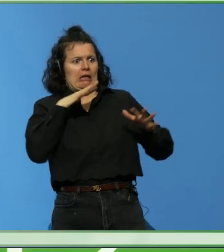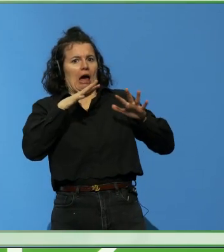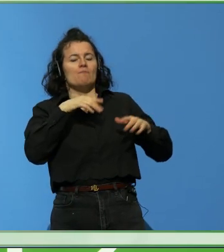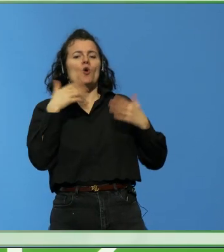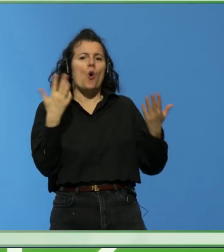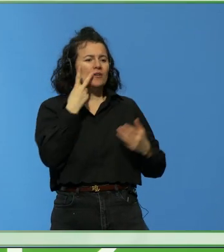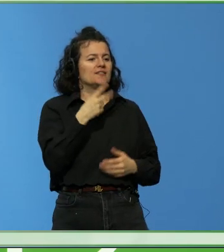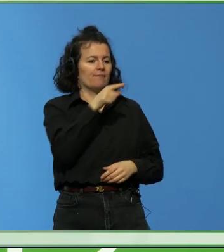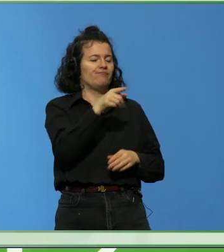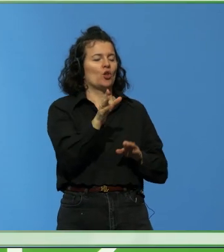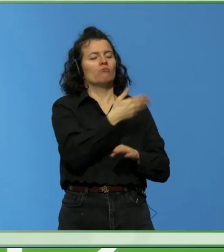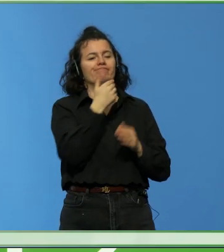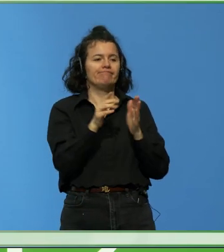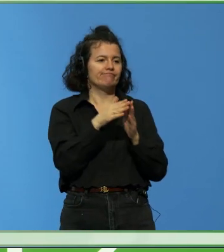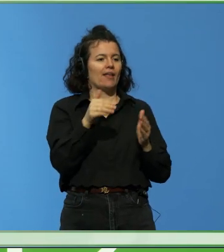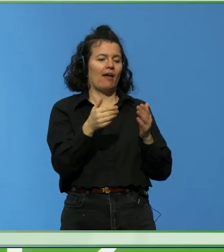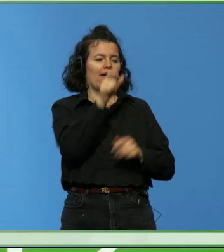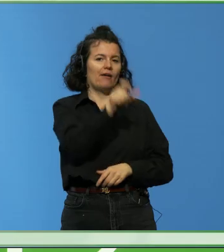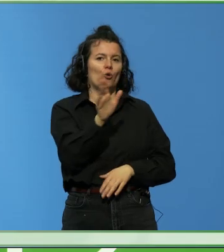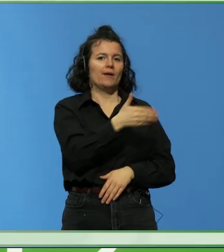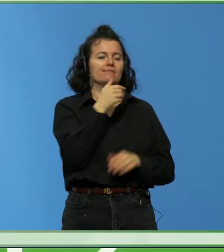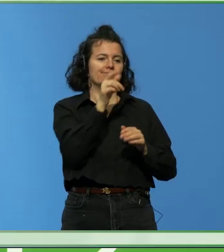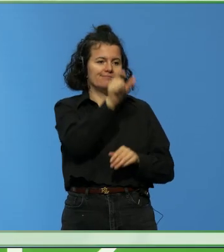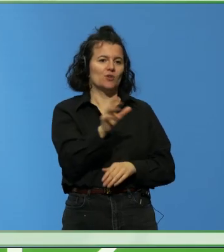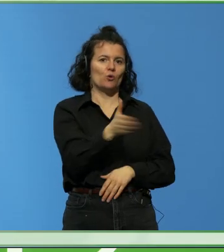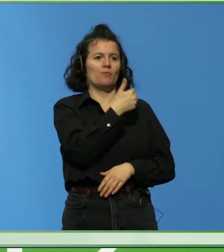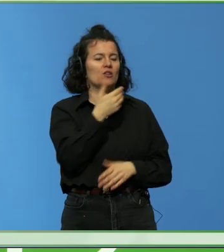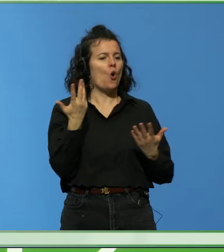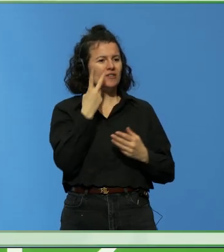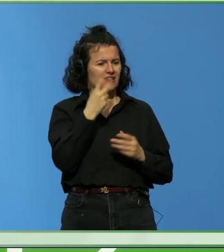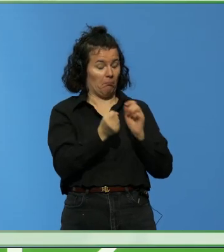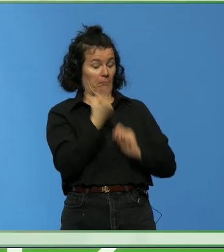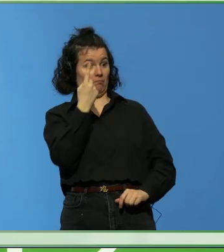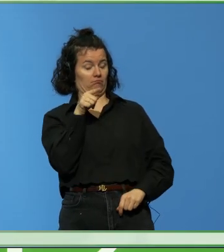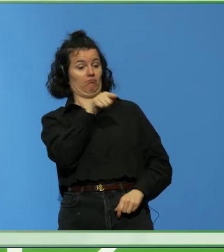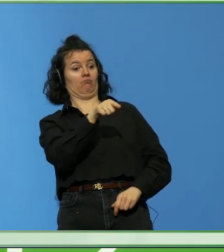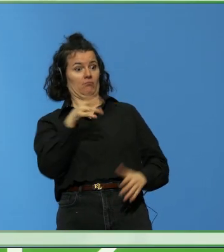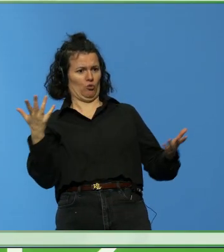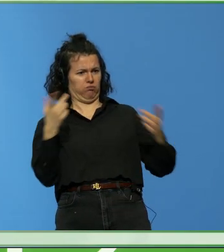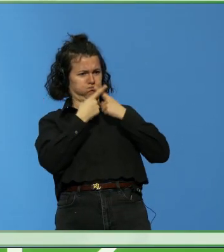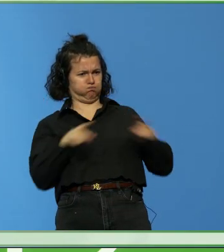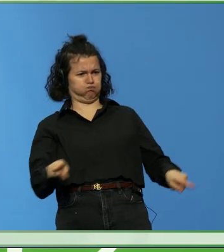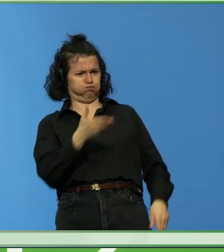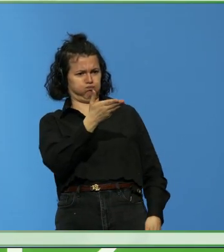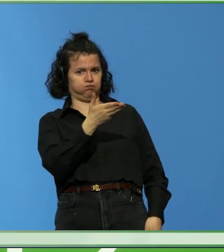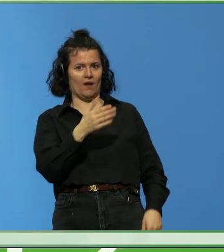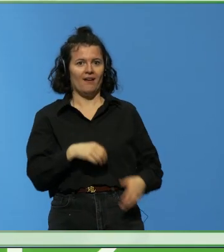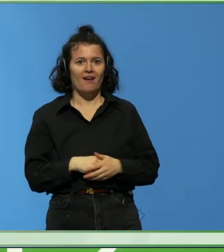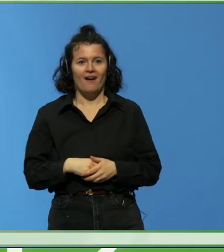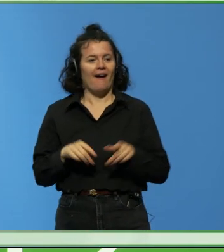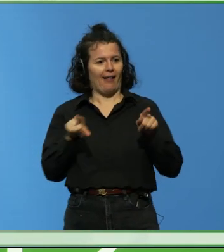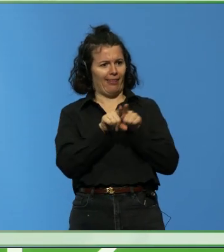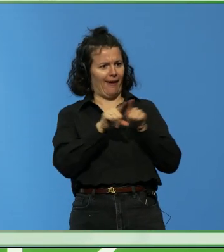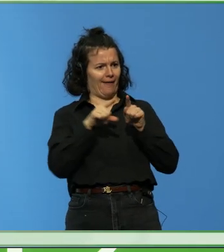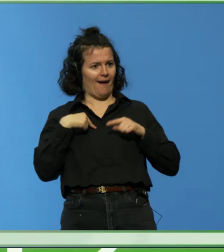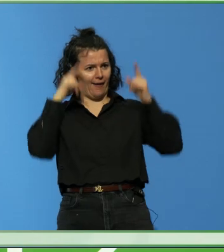an alien, so to say, because many people see persons with cerebral palsy as some kind of creatures from the other